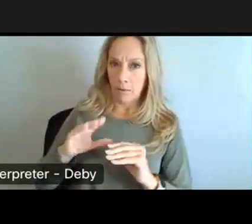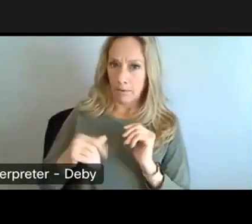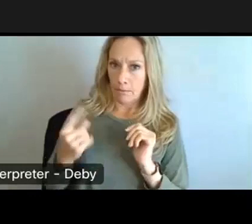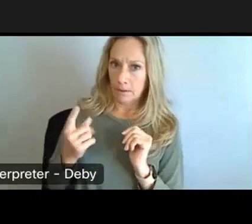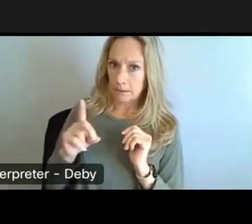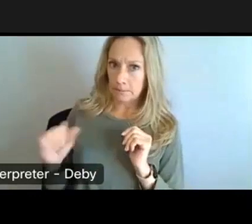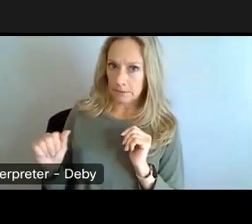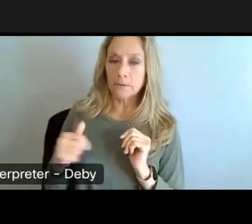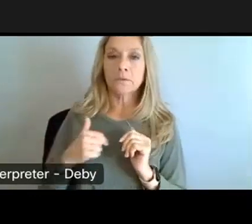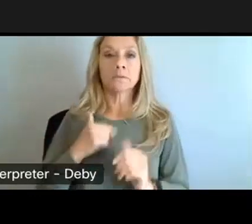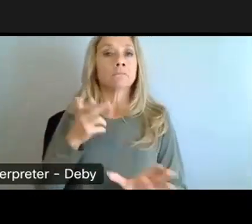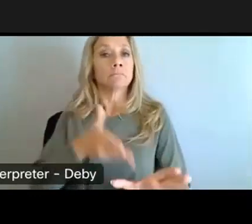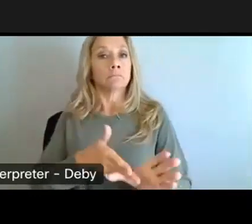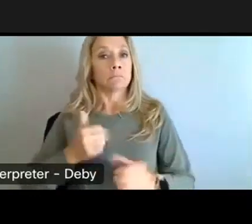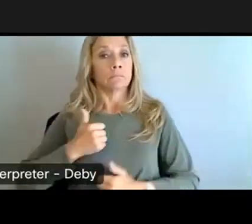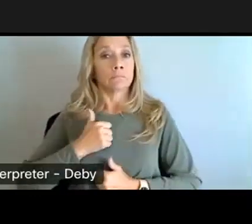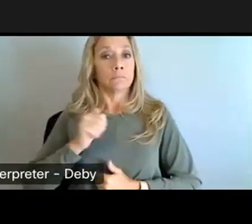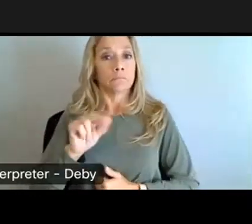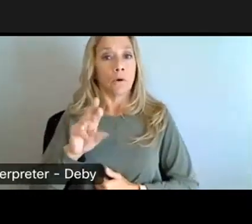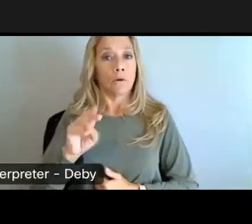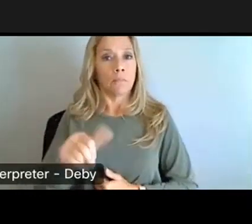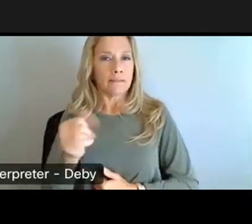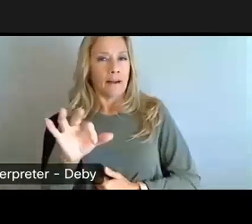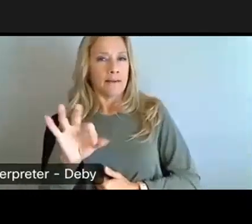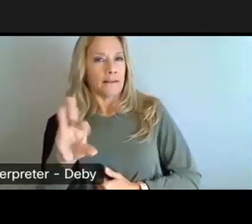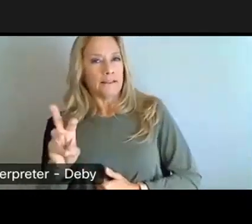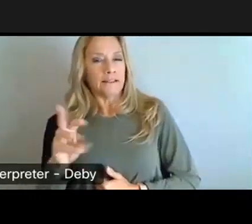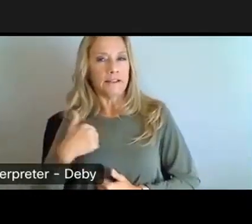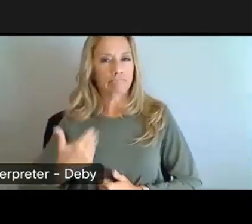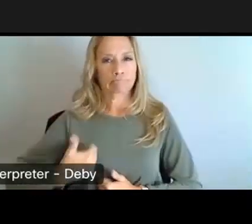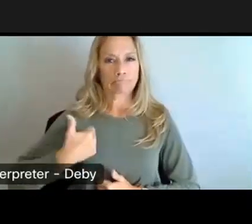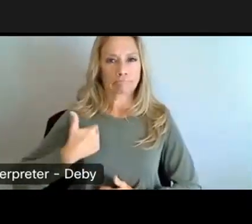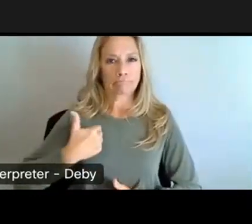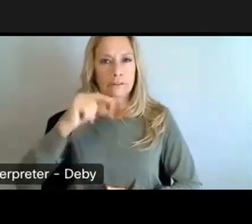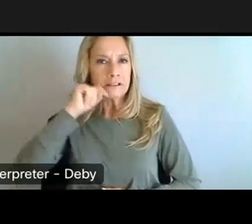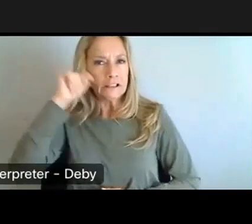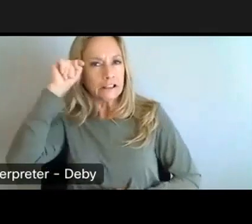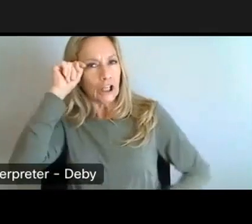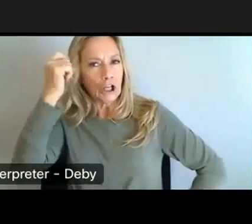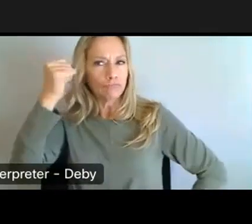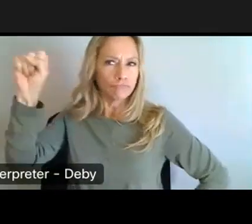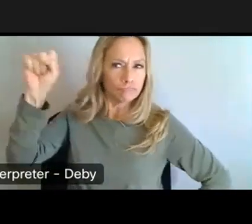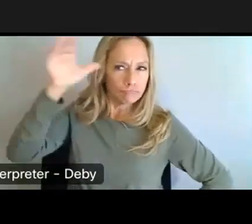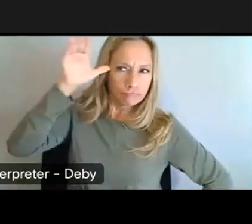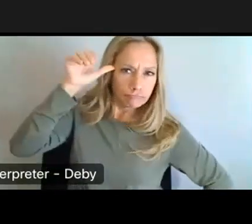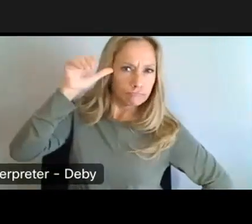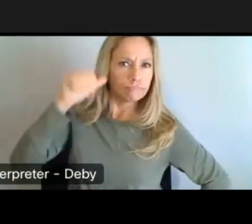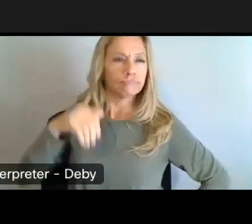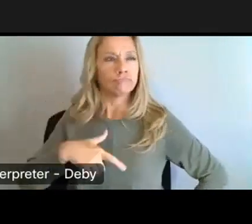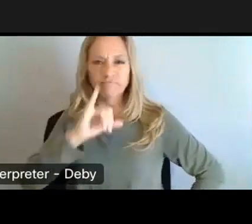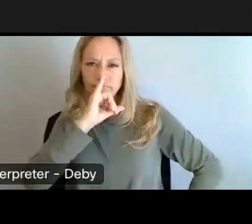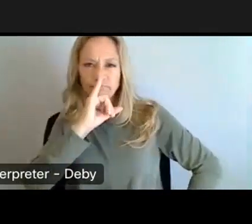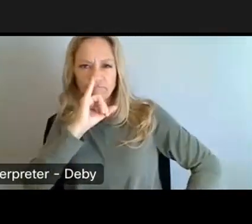came in the Army in 1996, kind of a rebellious teenager. I was well aware I was kind of too